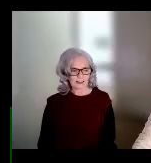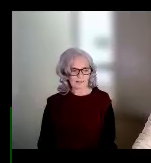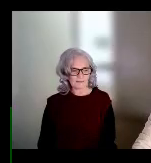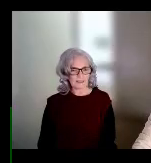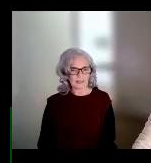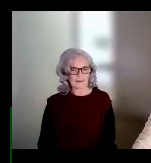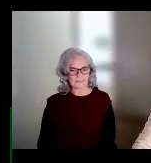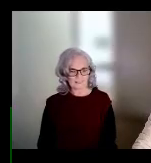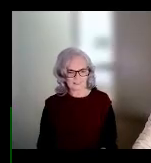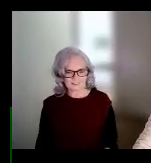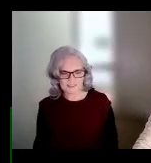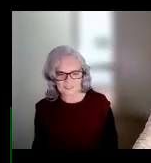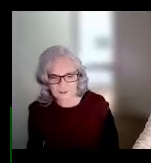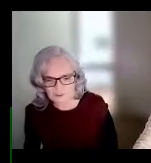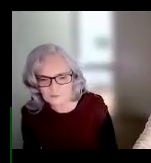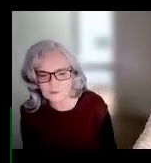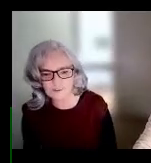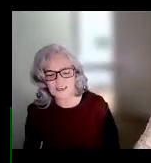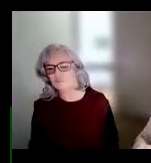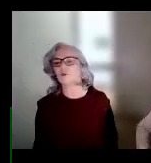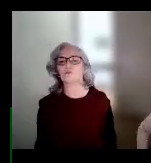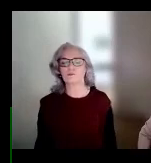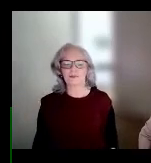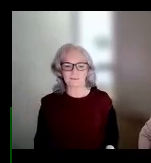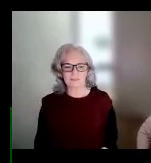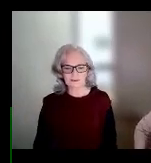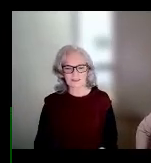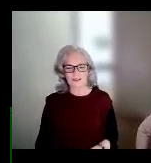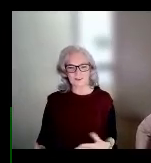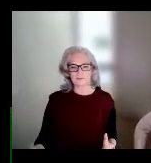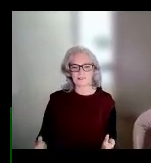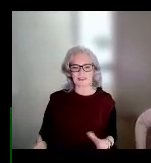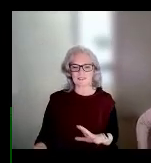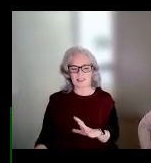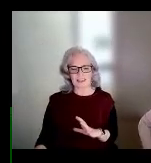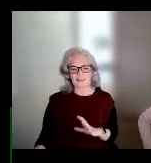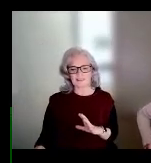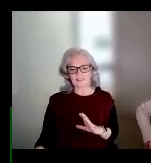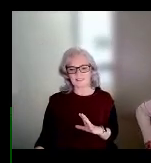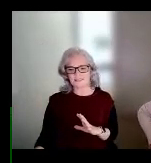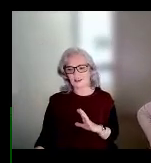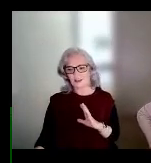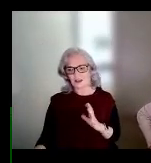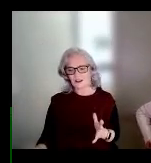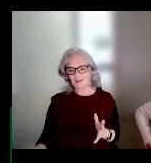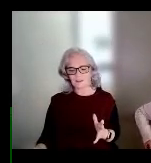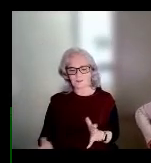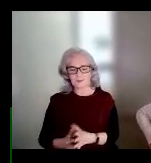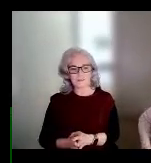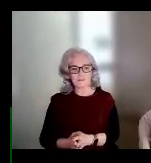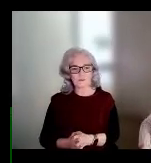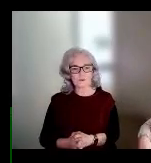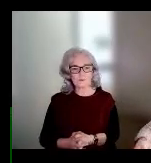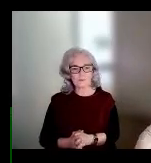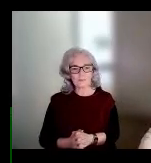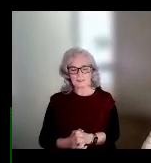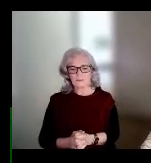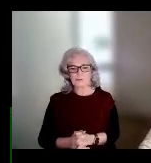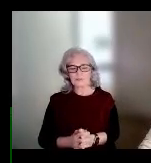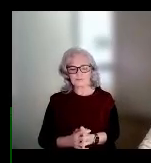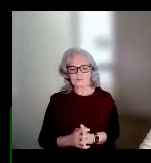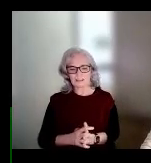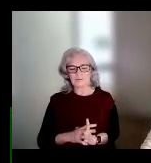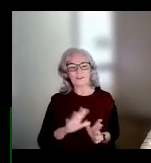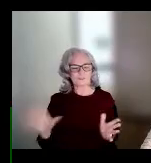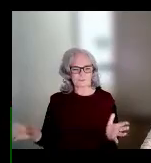the outcome of that, this is just something I've pulled together from the preliminary data that was gathered at this in-person forum.